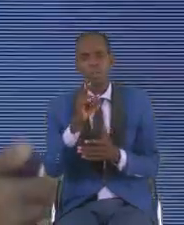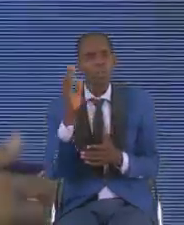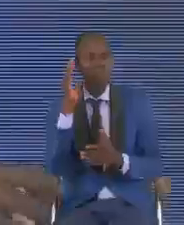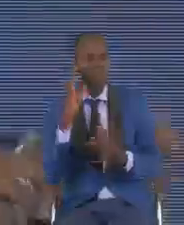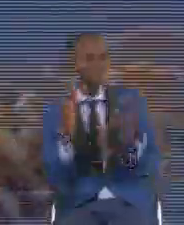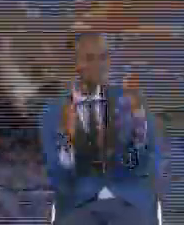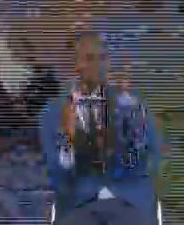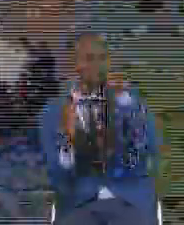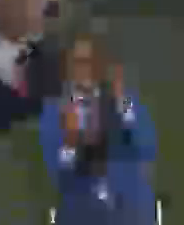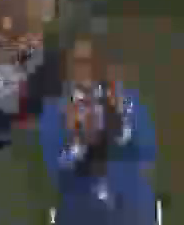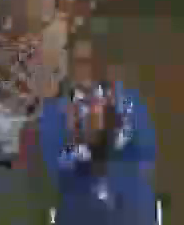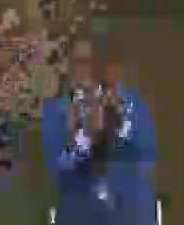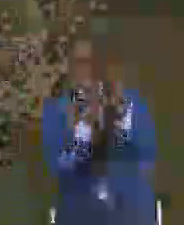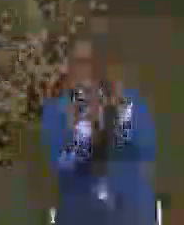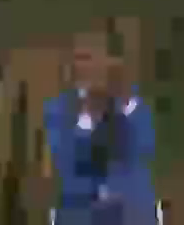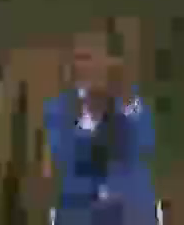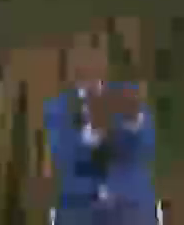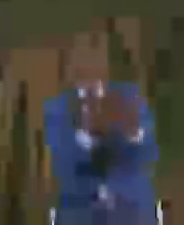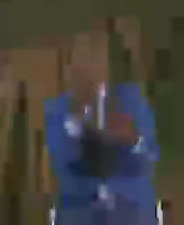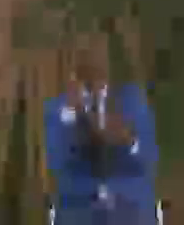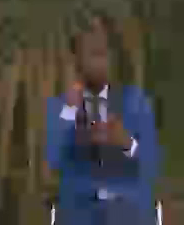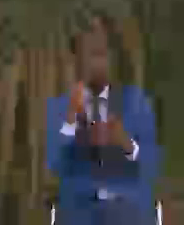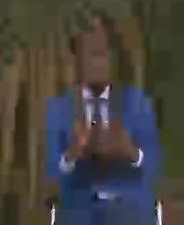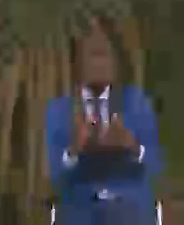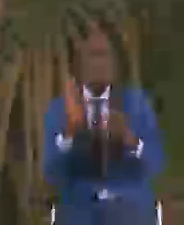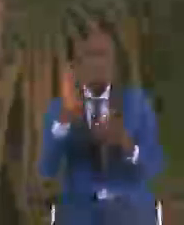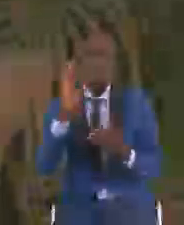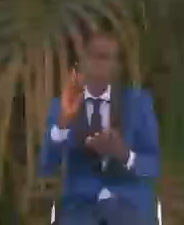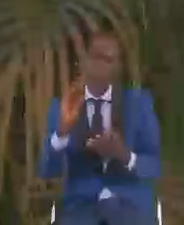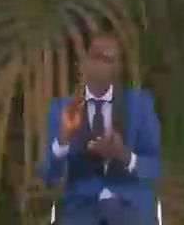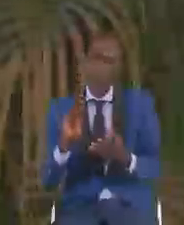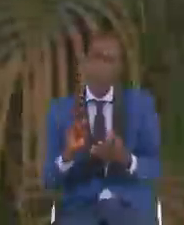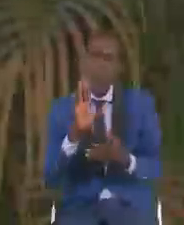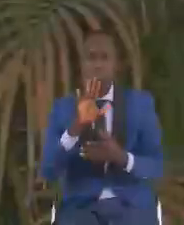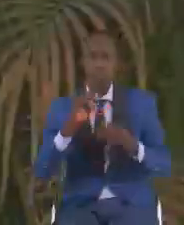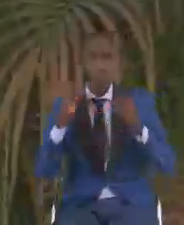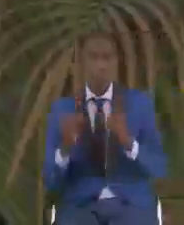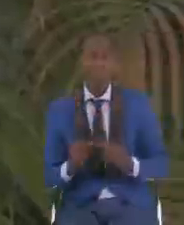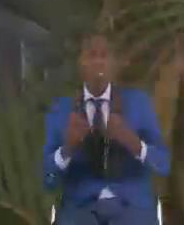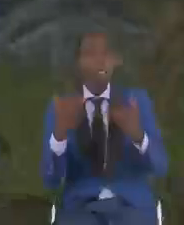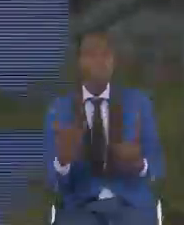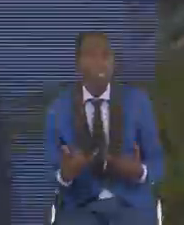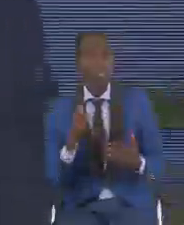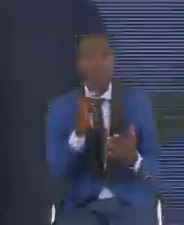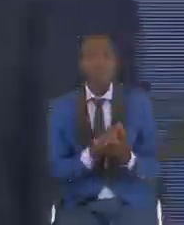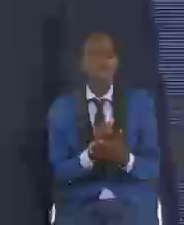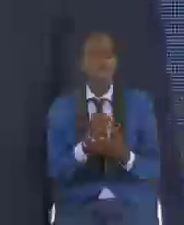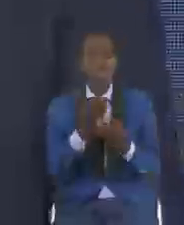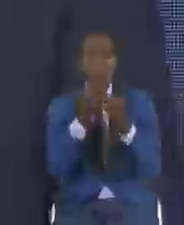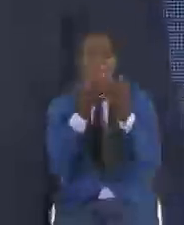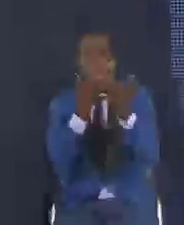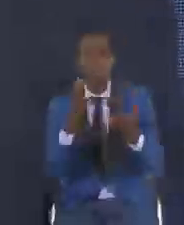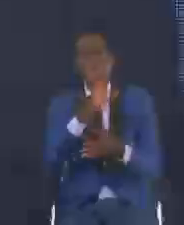that information will deflate your balloon. Now, that information never